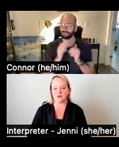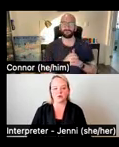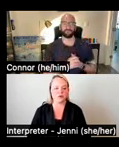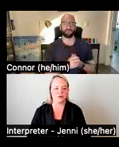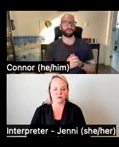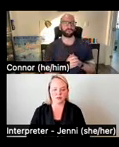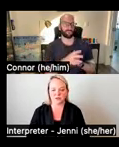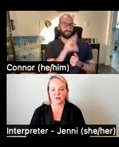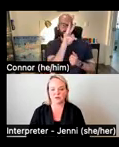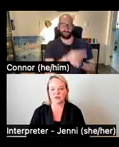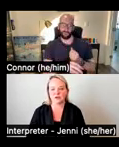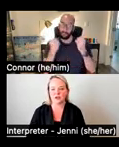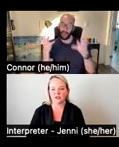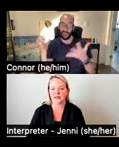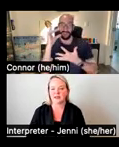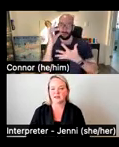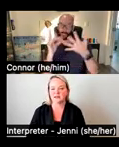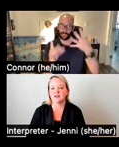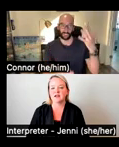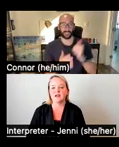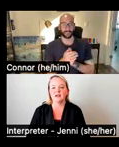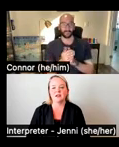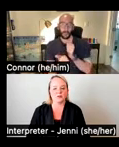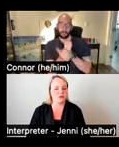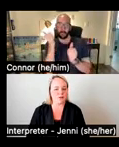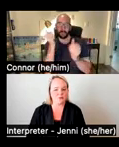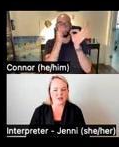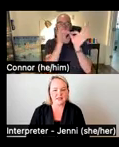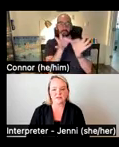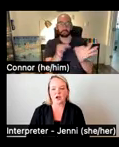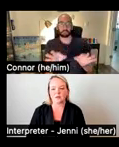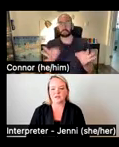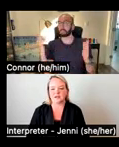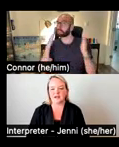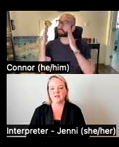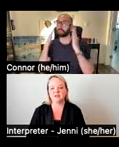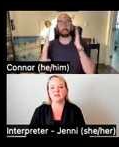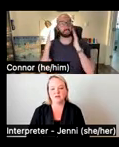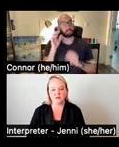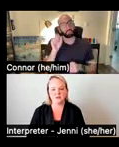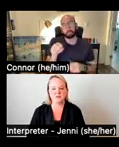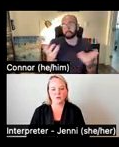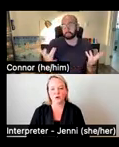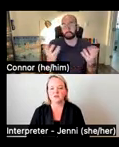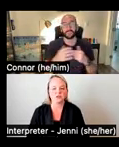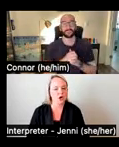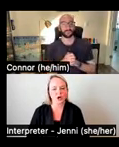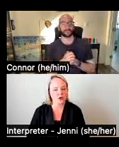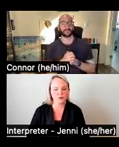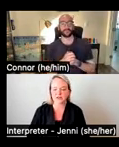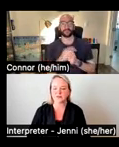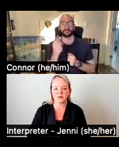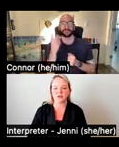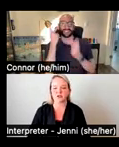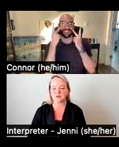you show what you are doing. There's many different options there. Most